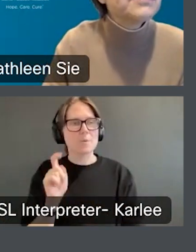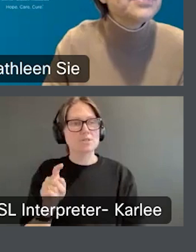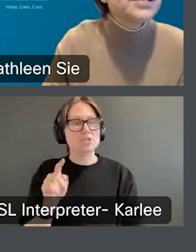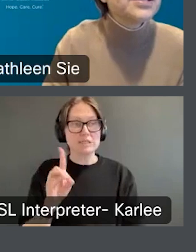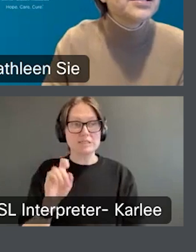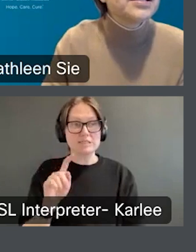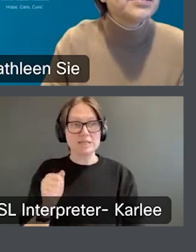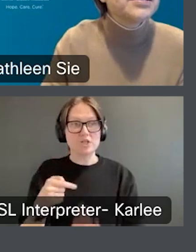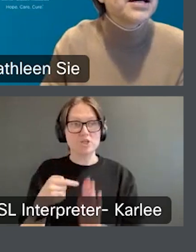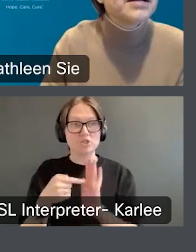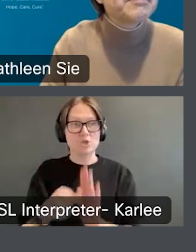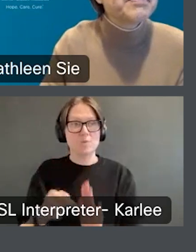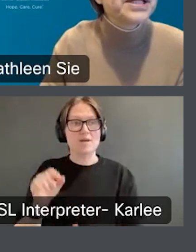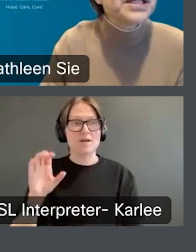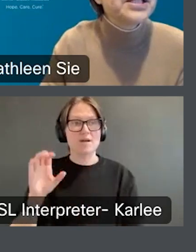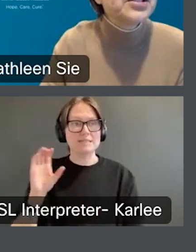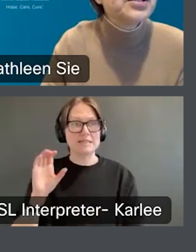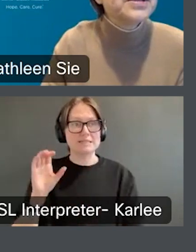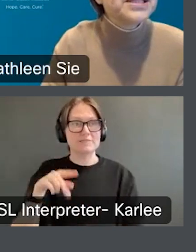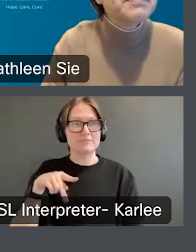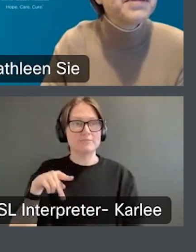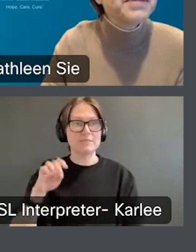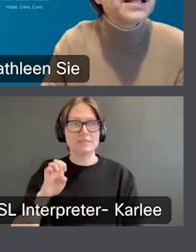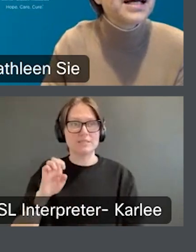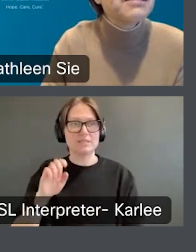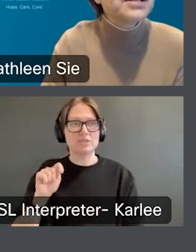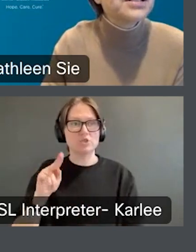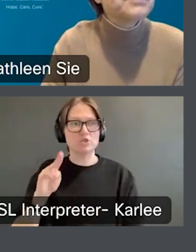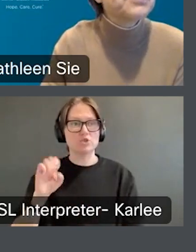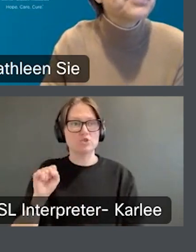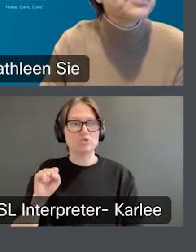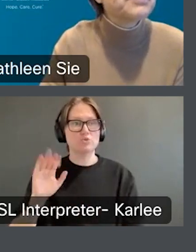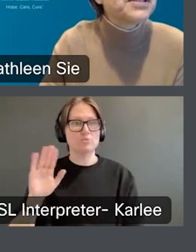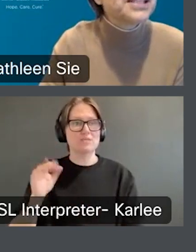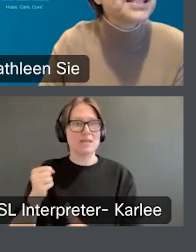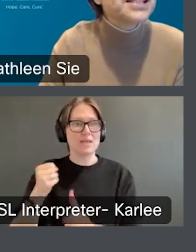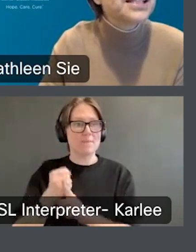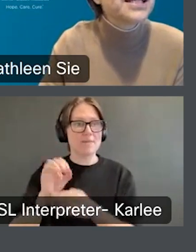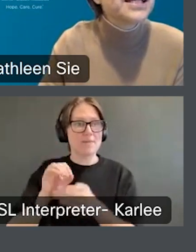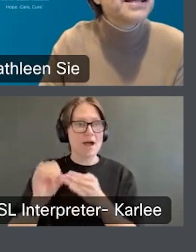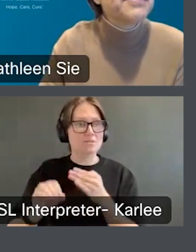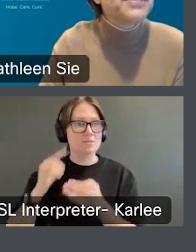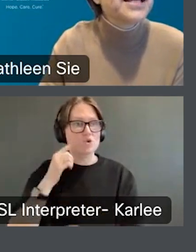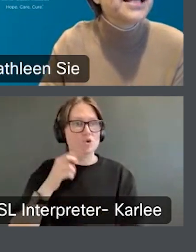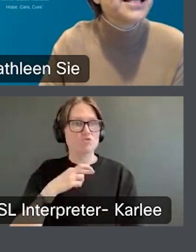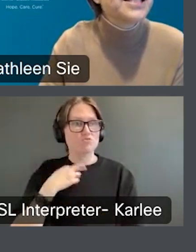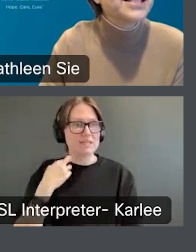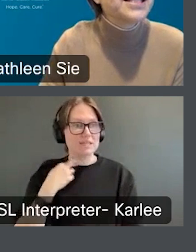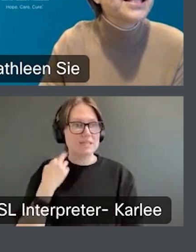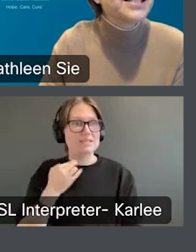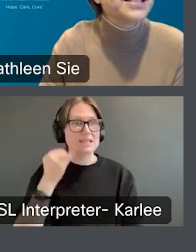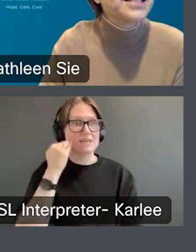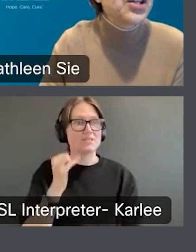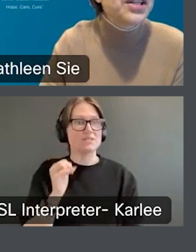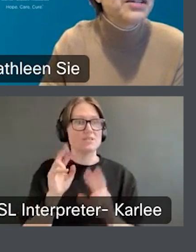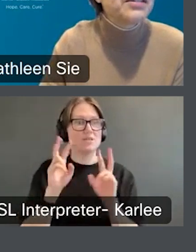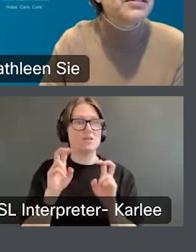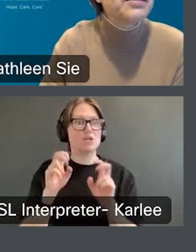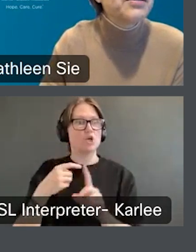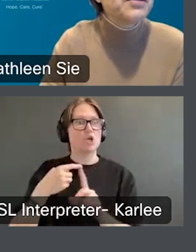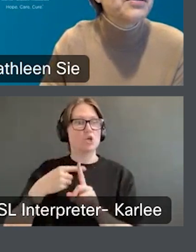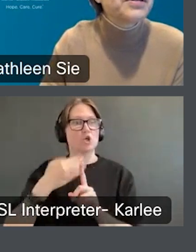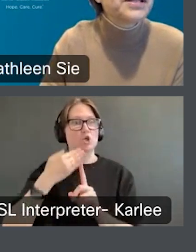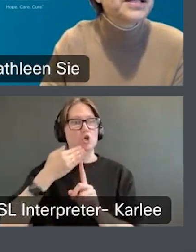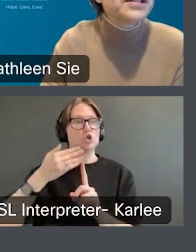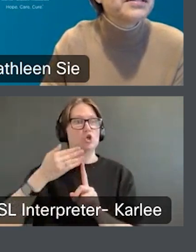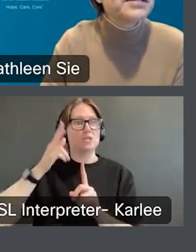conductive PE tubes impact outcomes for risk if in the good ear